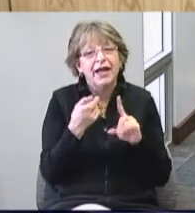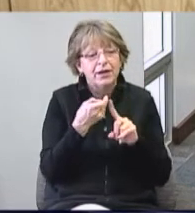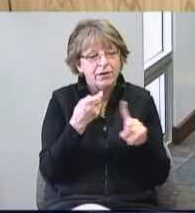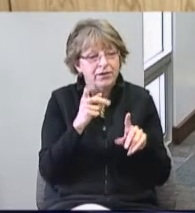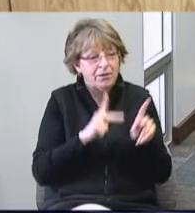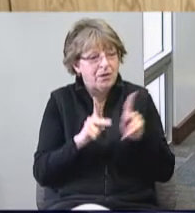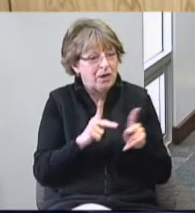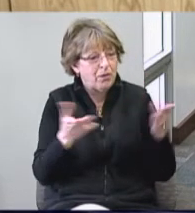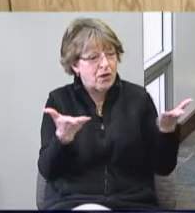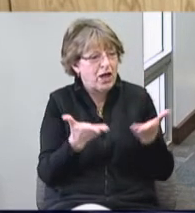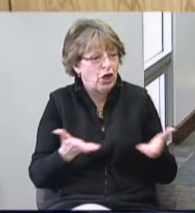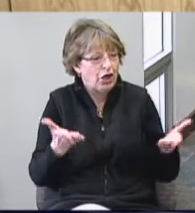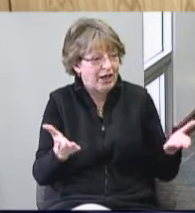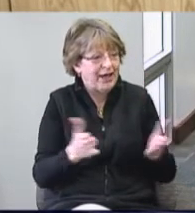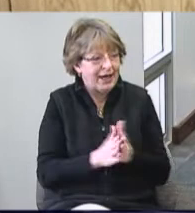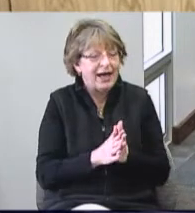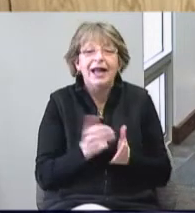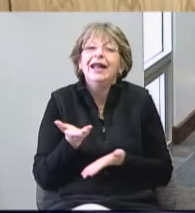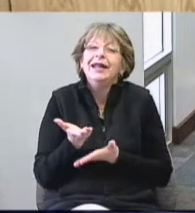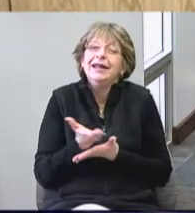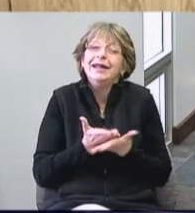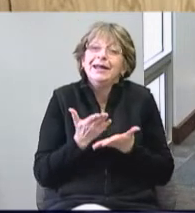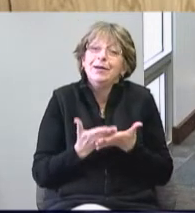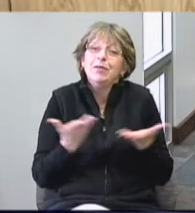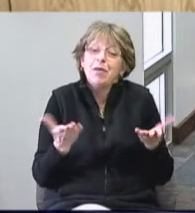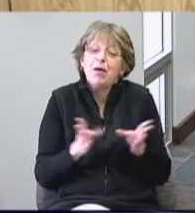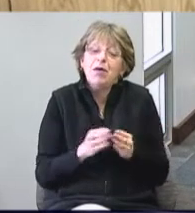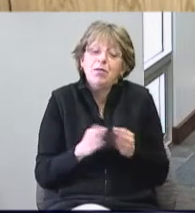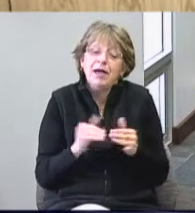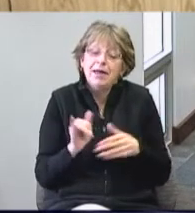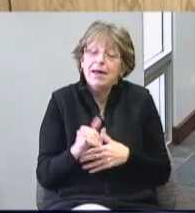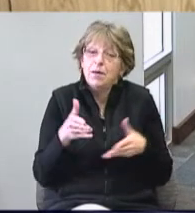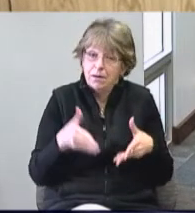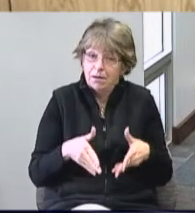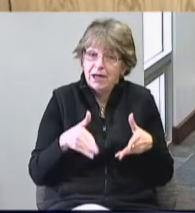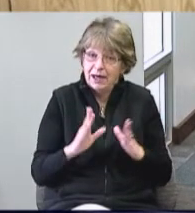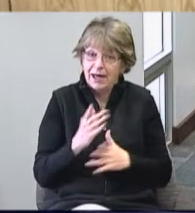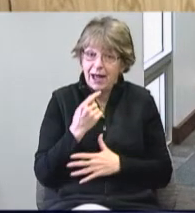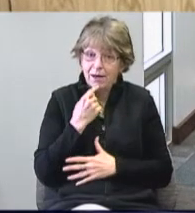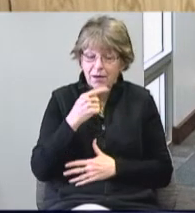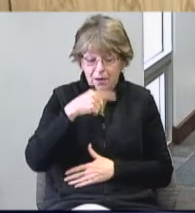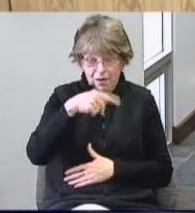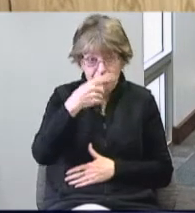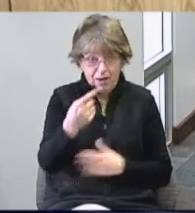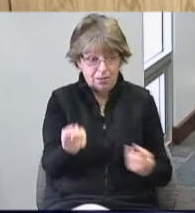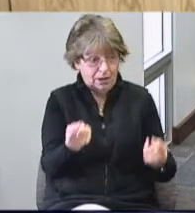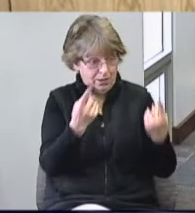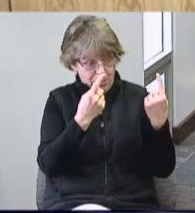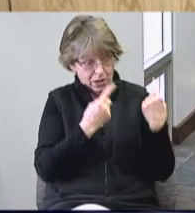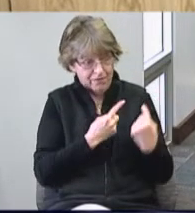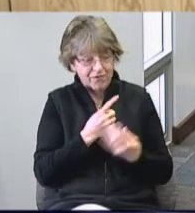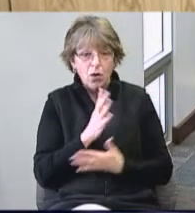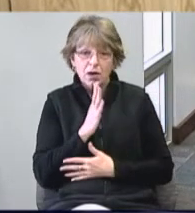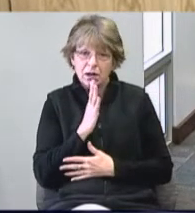audience. Well, this is the part of the meeting that we allow the public to address the council on items of